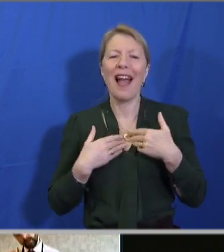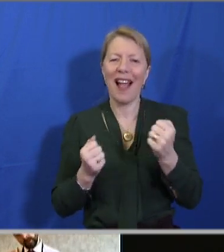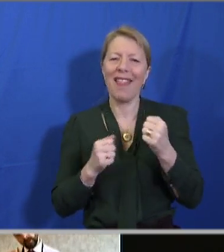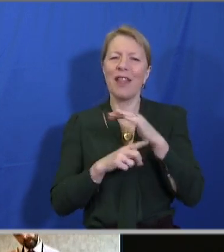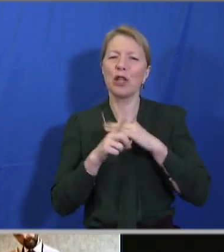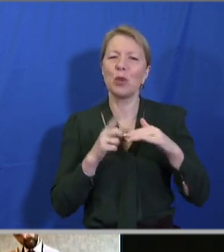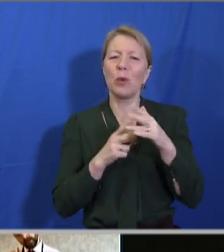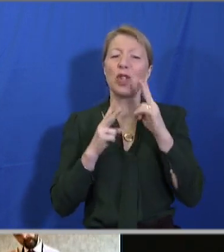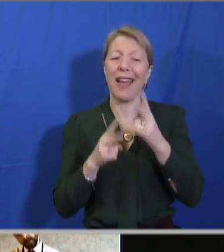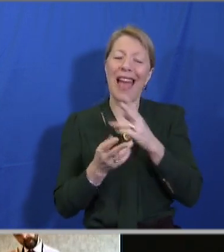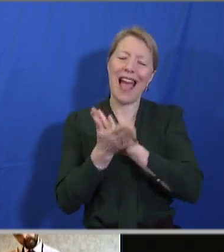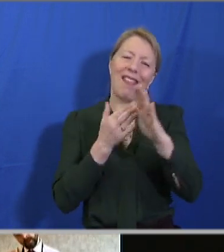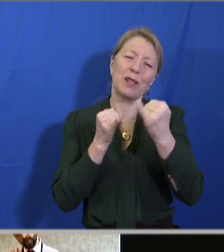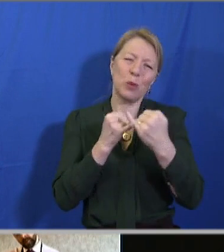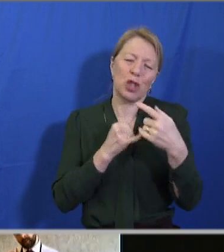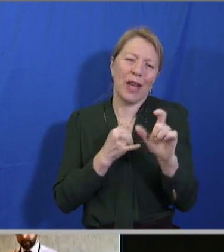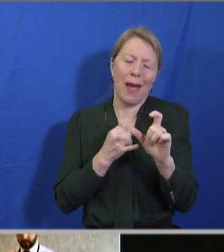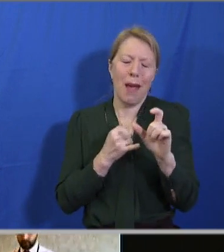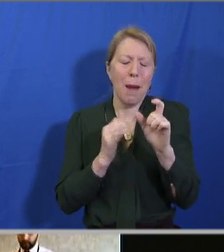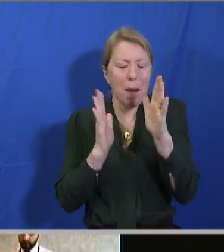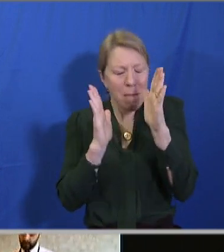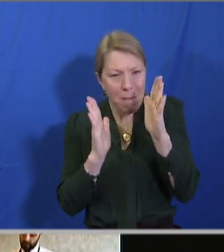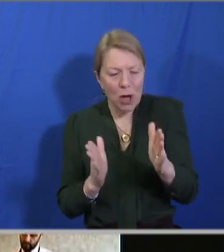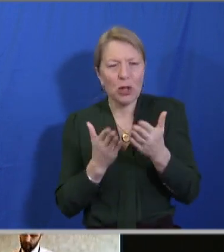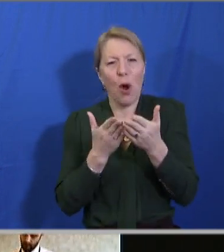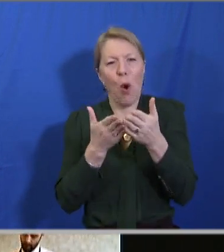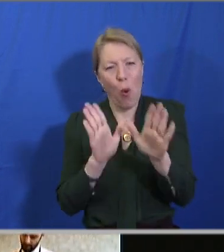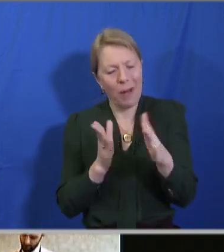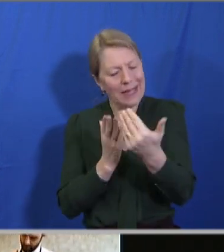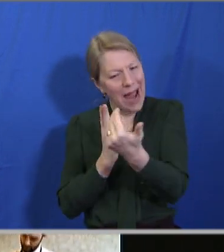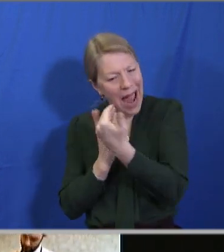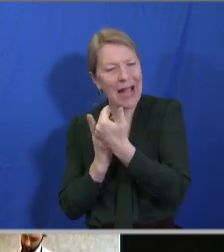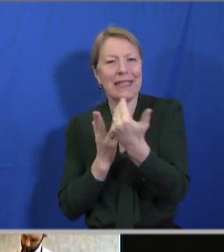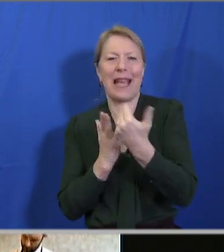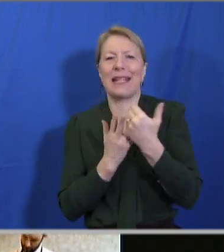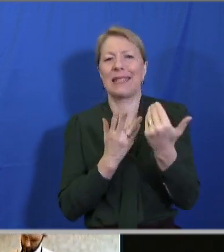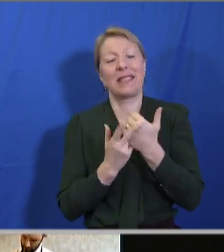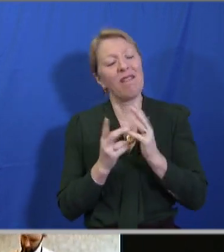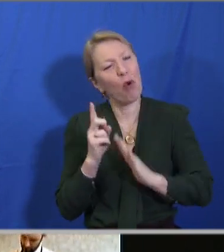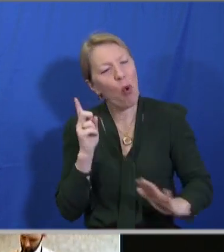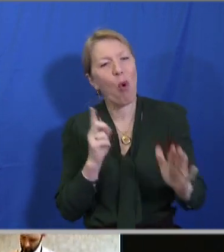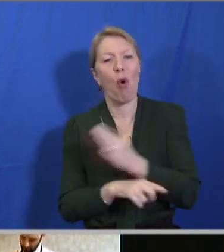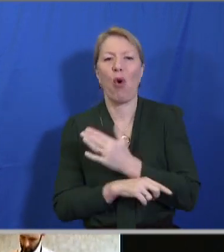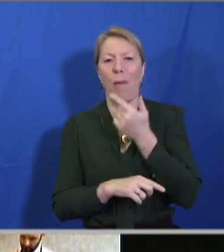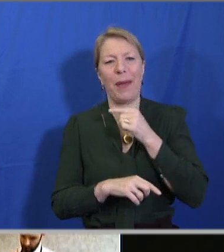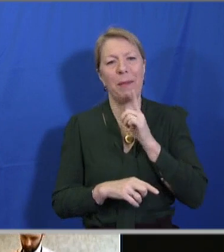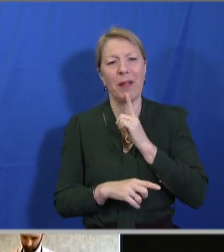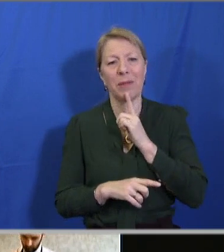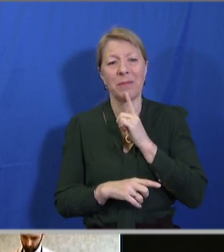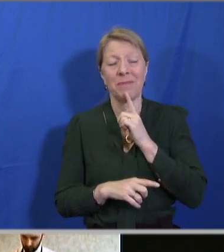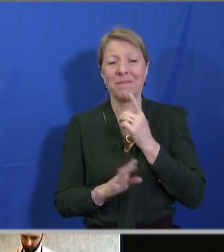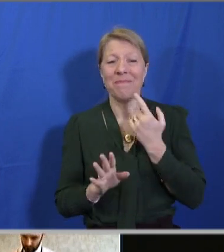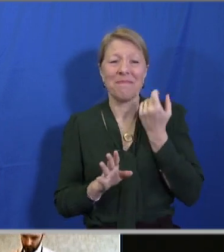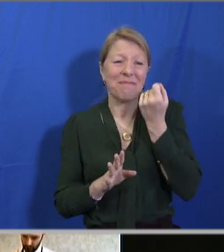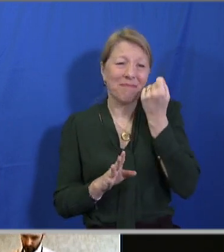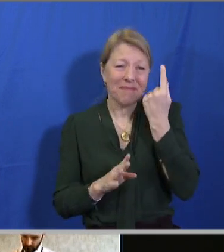services, accessible to disabled people. And I understand that whether primary care services are delivered remotely